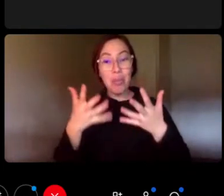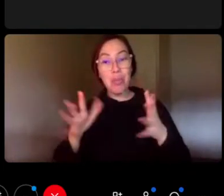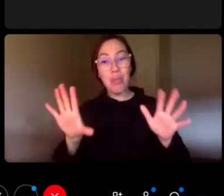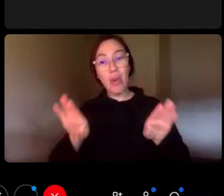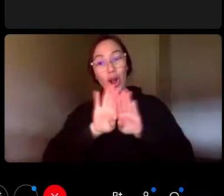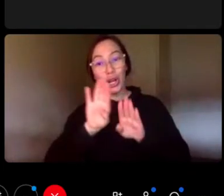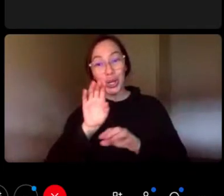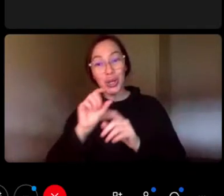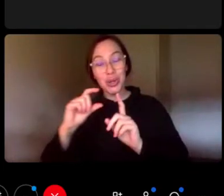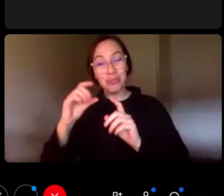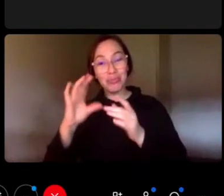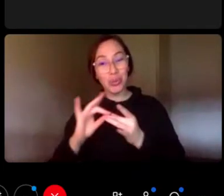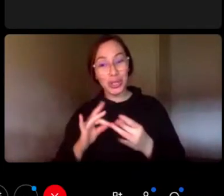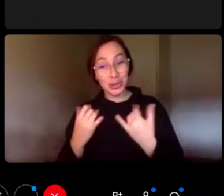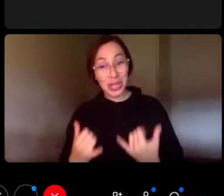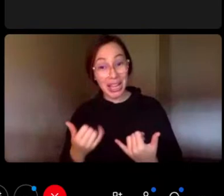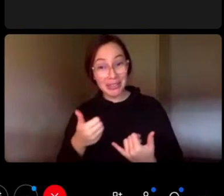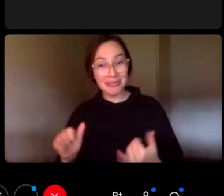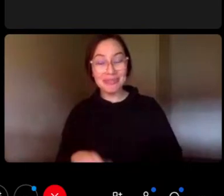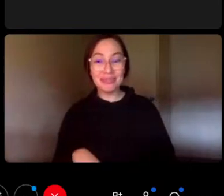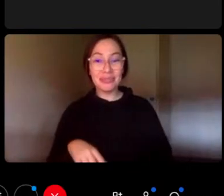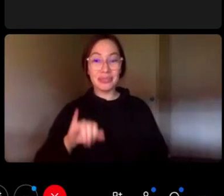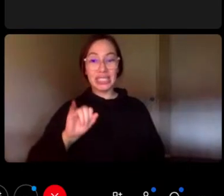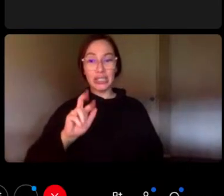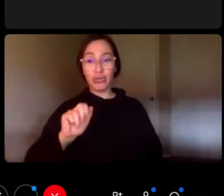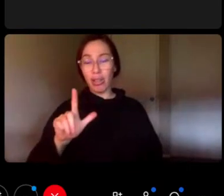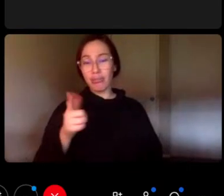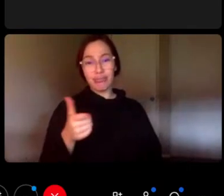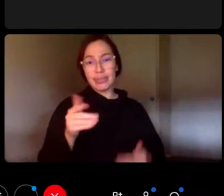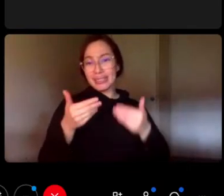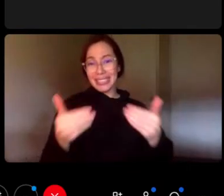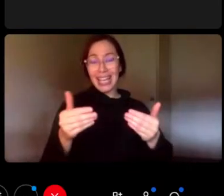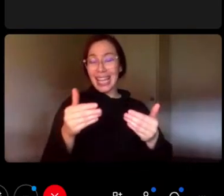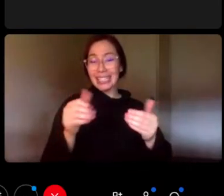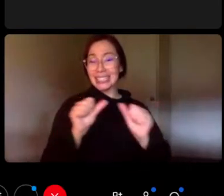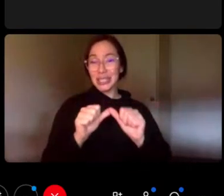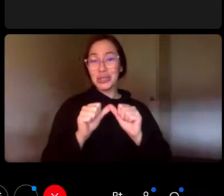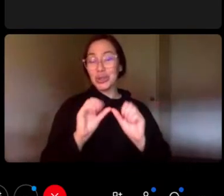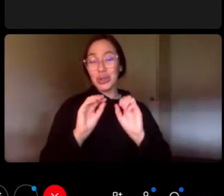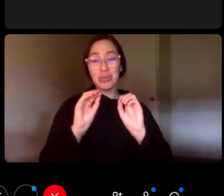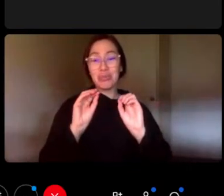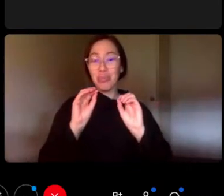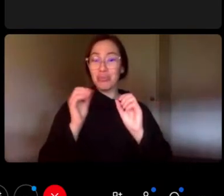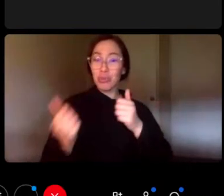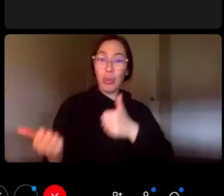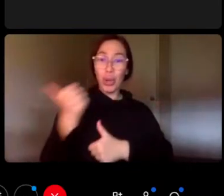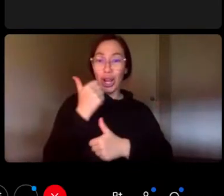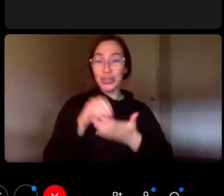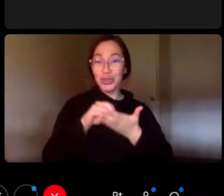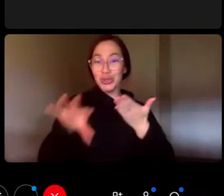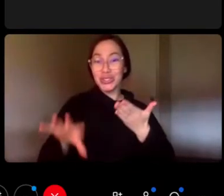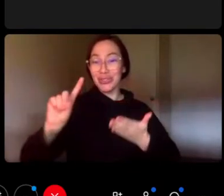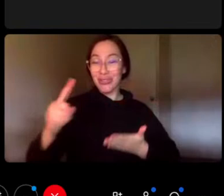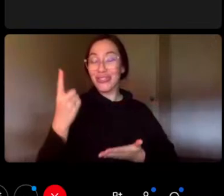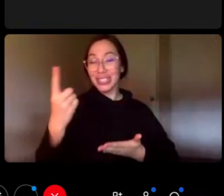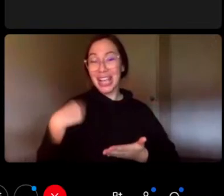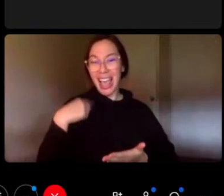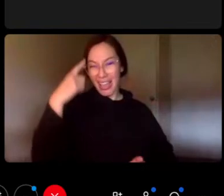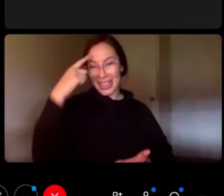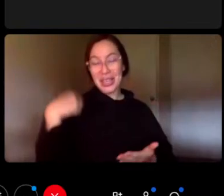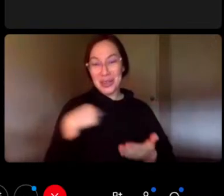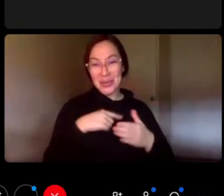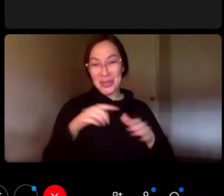today? Let's just continue putting our students first. And I think we do that every